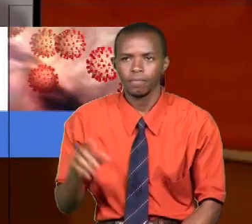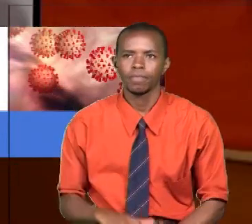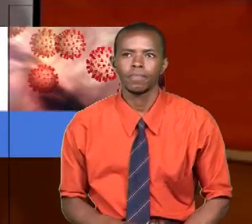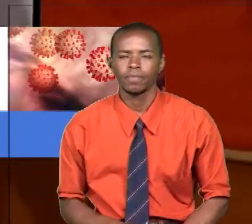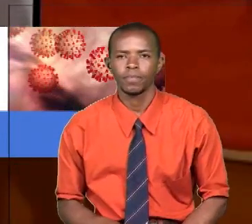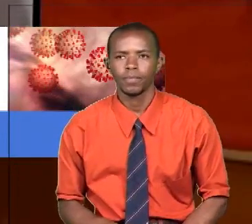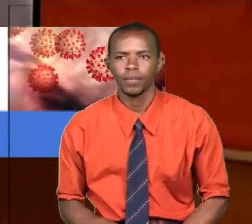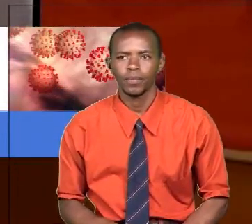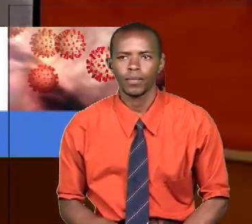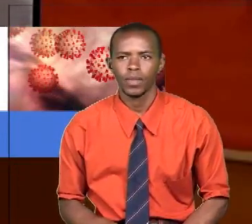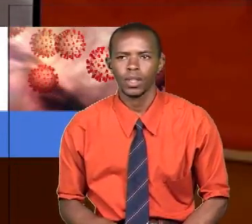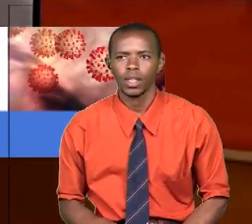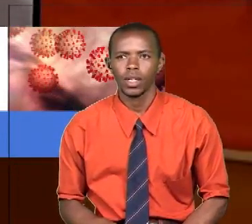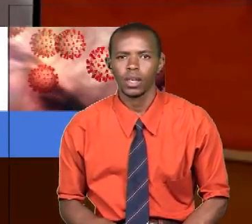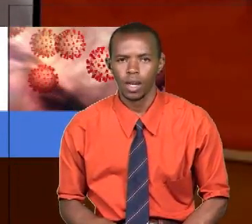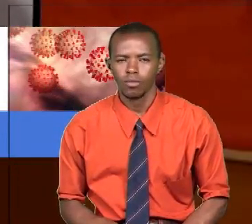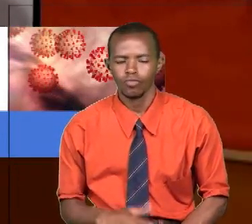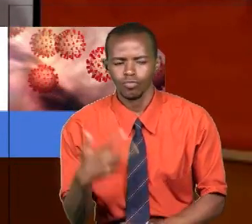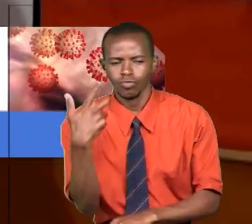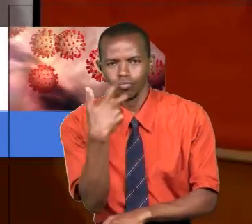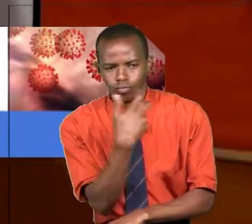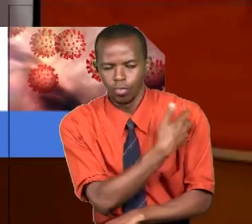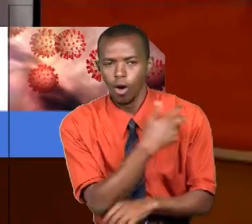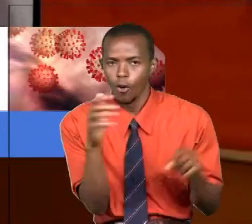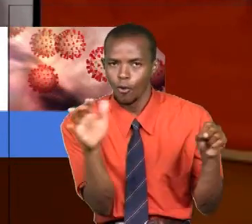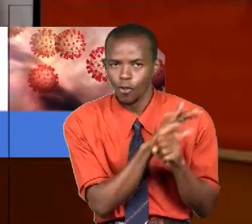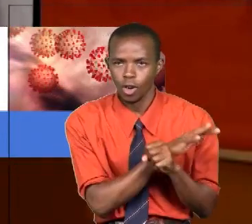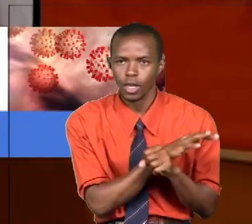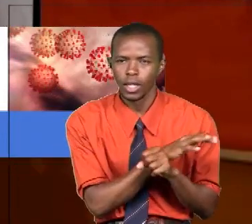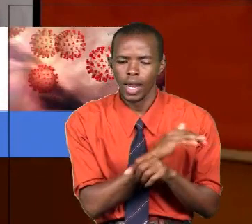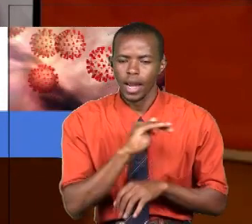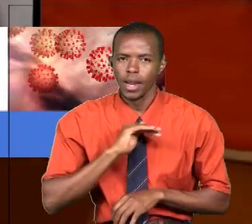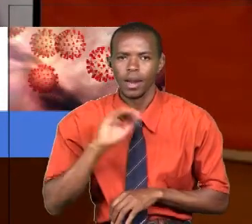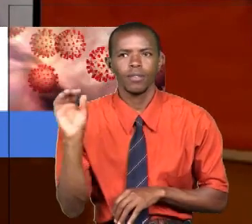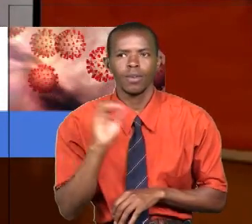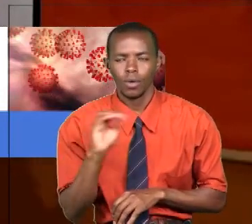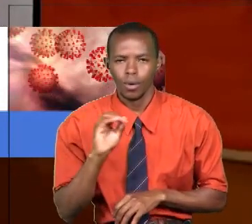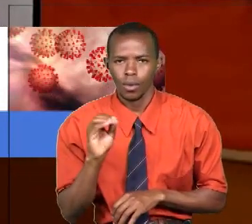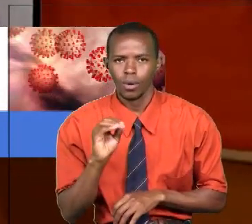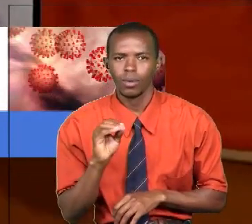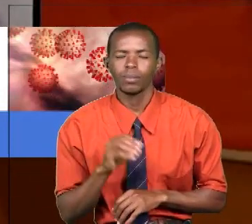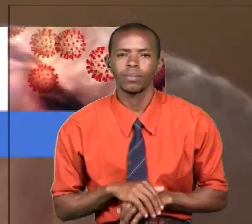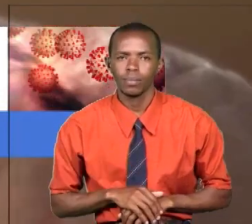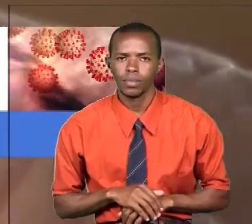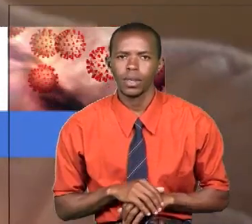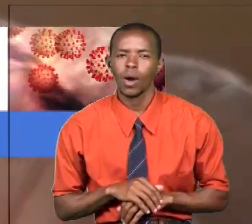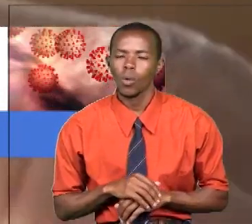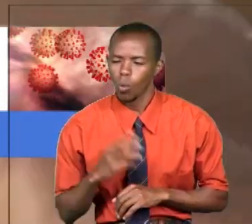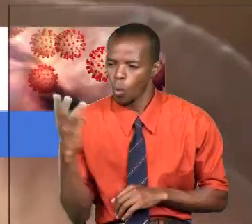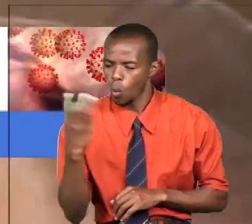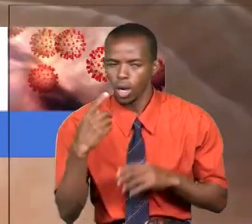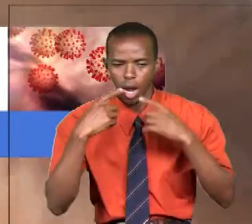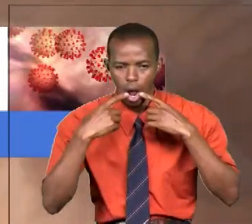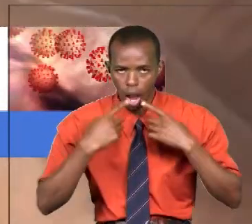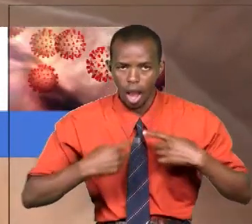Recognize now that just being vaccinated, fully vaccinated, is not enough. California Governor Gavin Newsom on Wednesday announced that